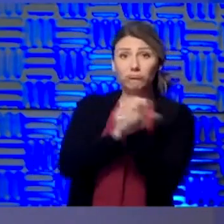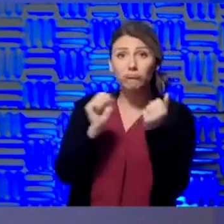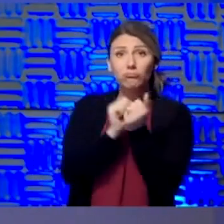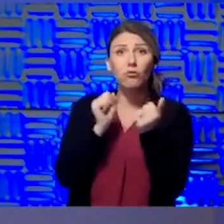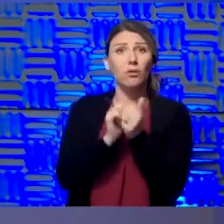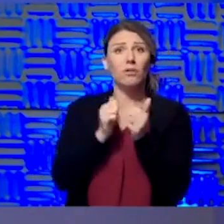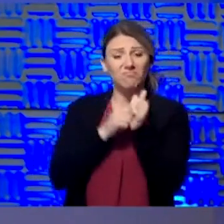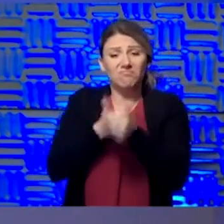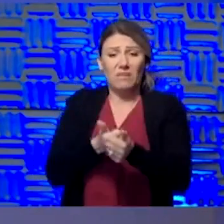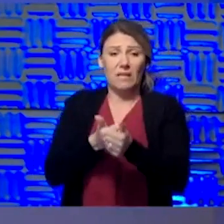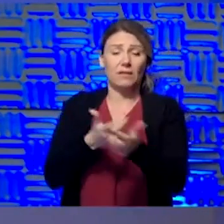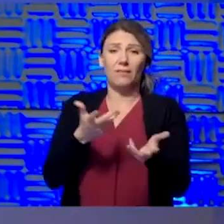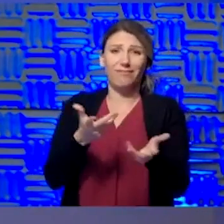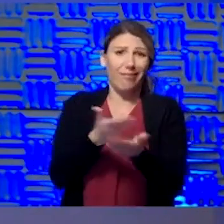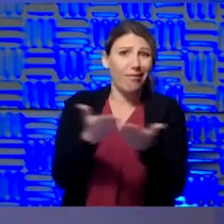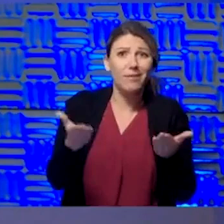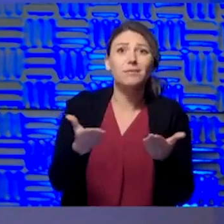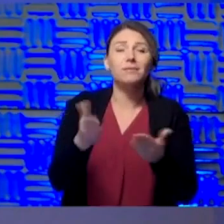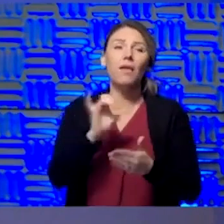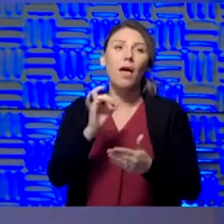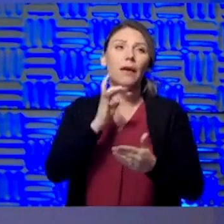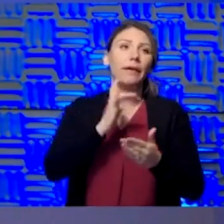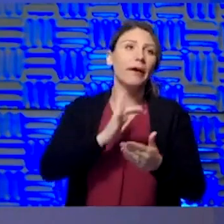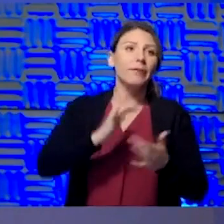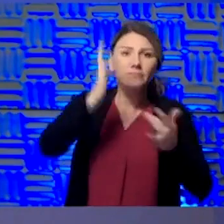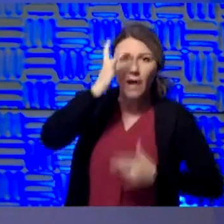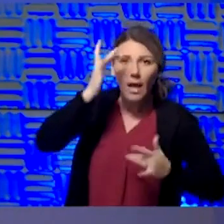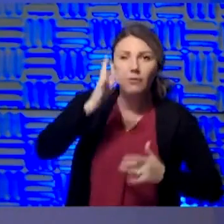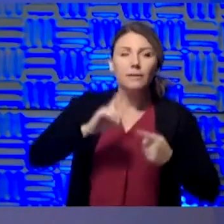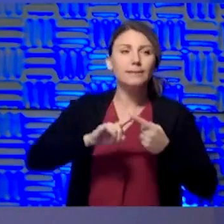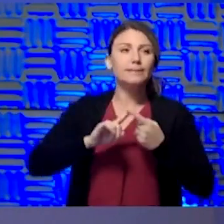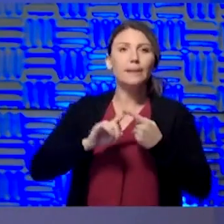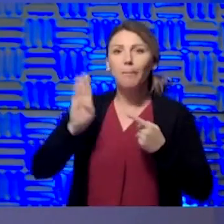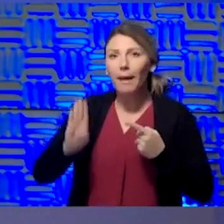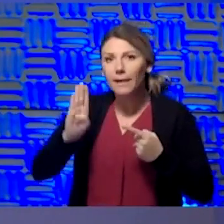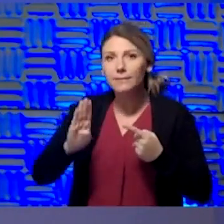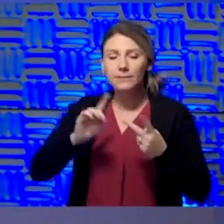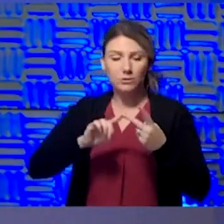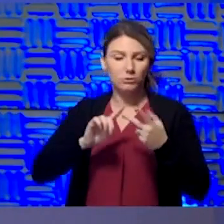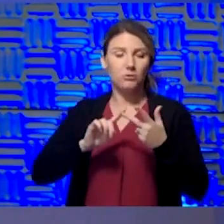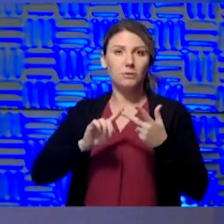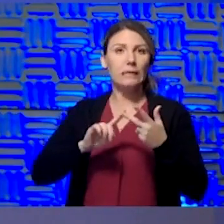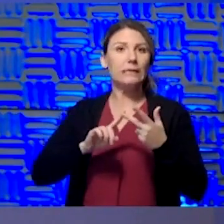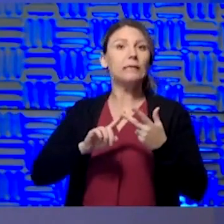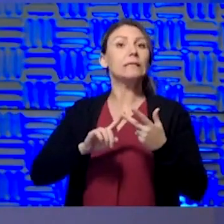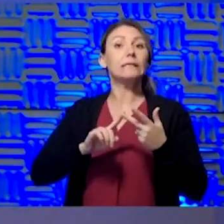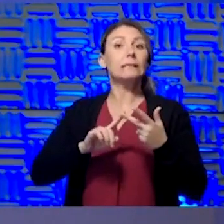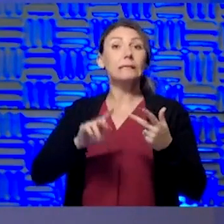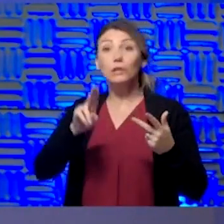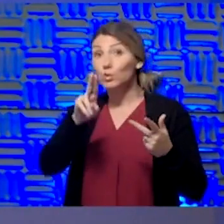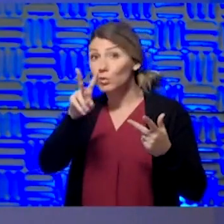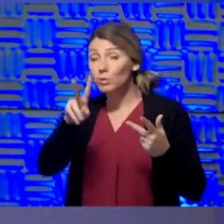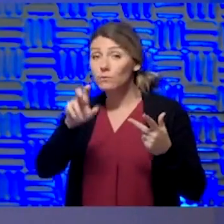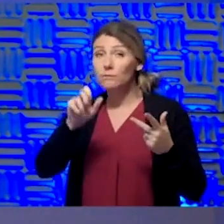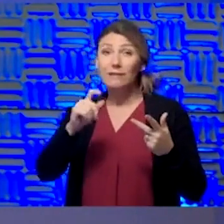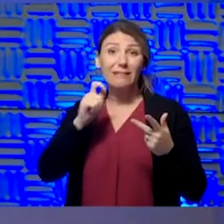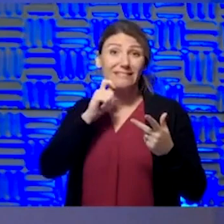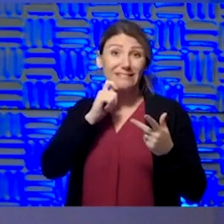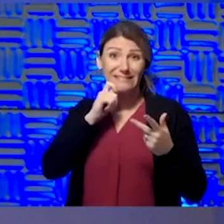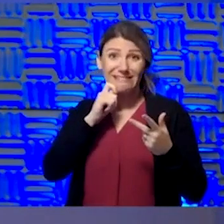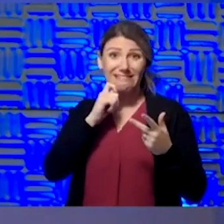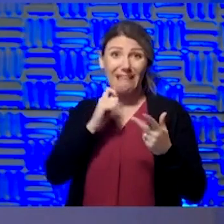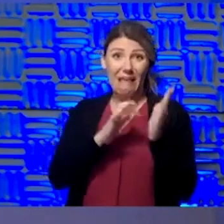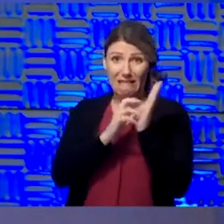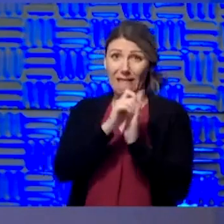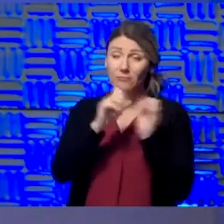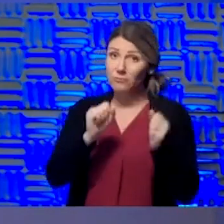things, viruses, bacteria, our skin. Obviously, we know that UV light can cause skin cancer. So yeah, ultimately, we